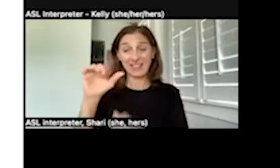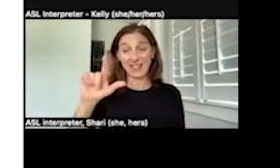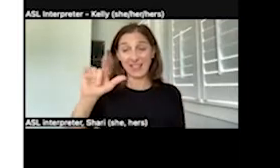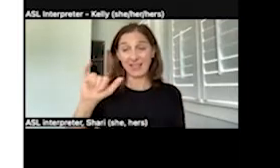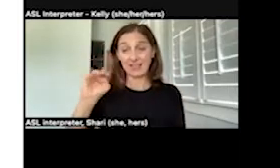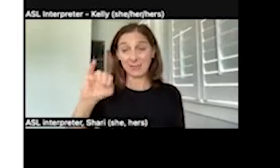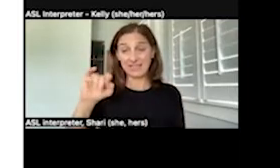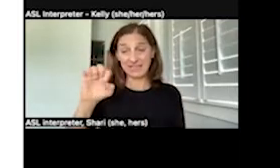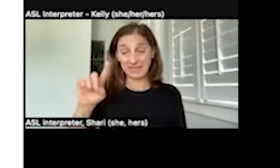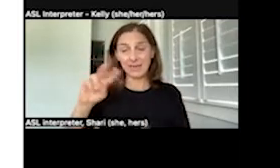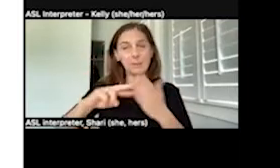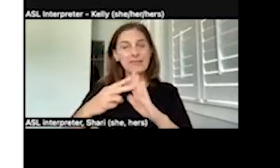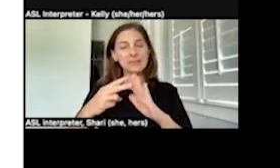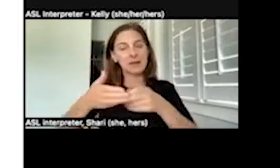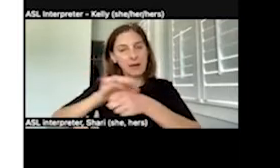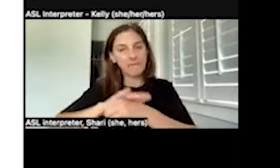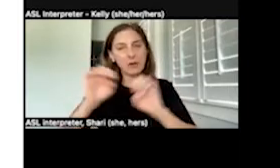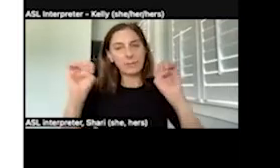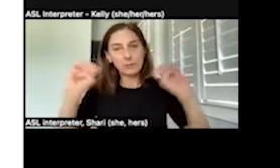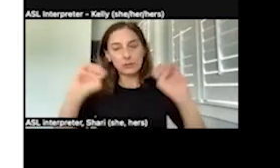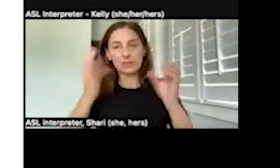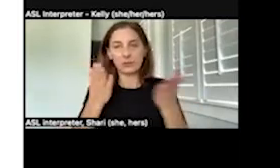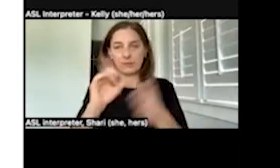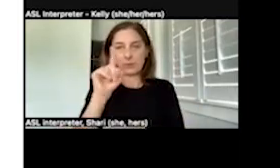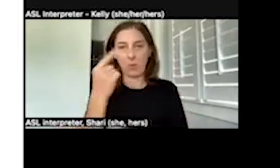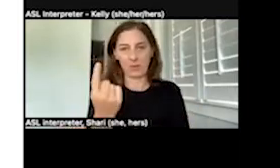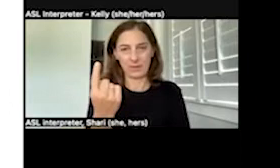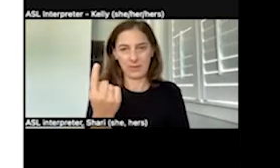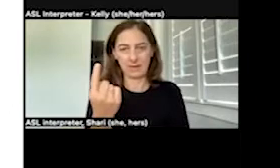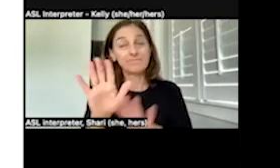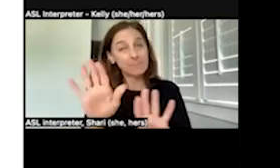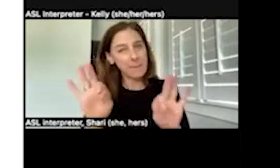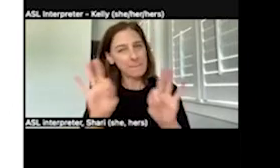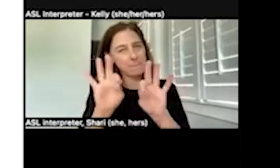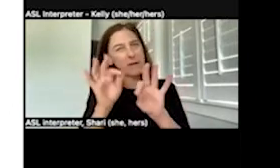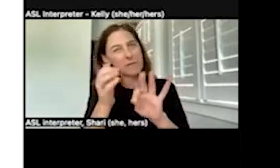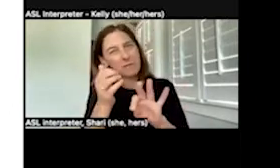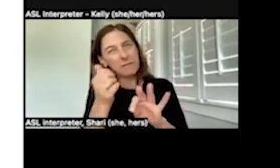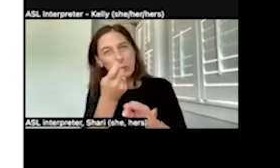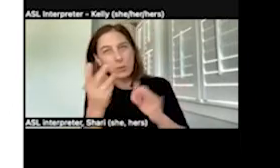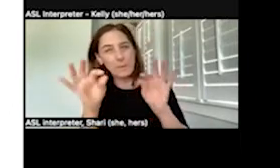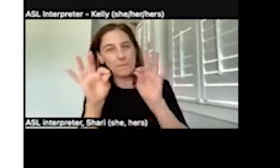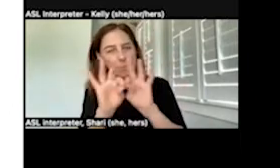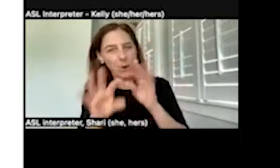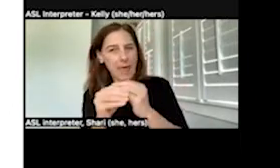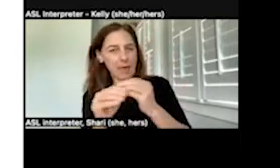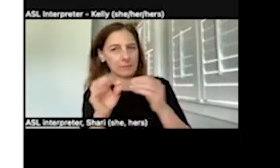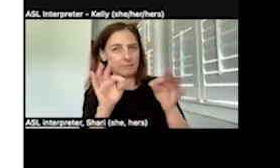services. And there's a couple of important notes about Mass Health Limited.